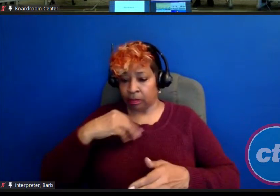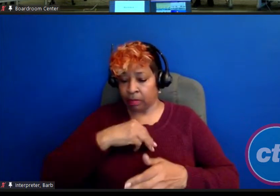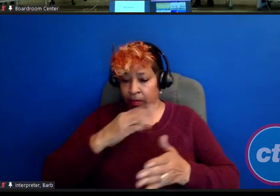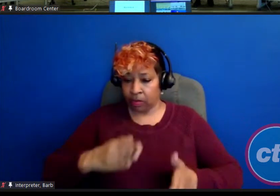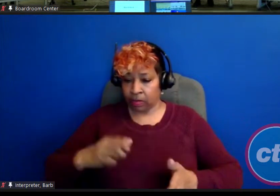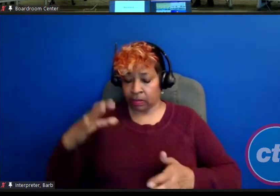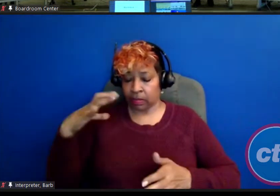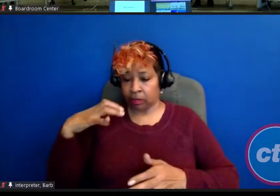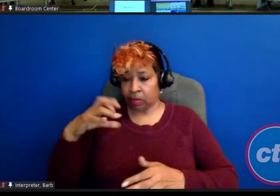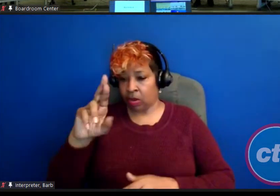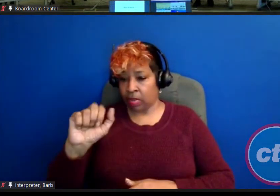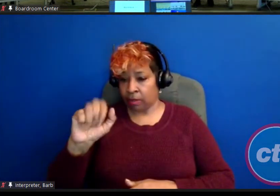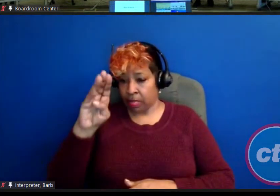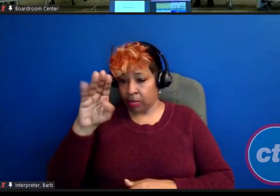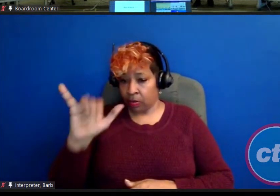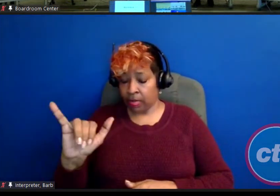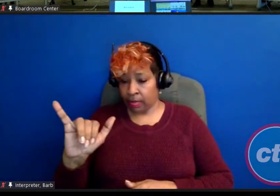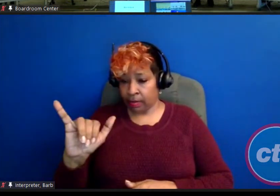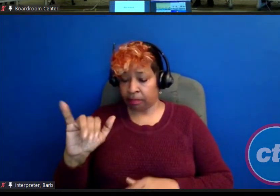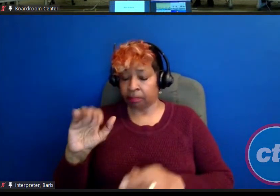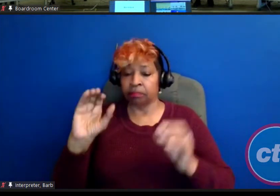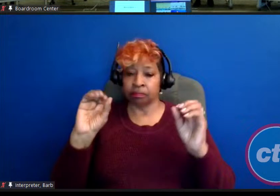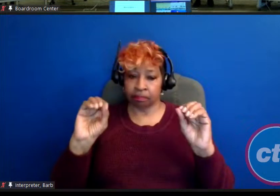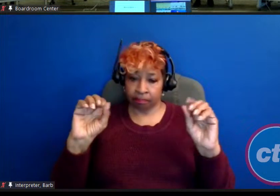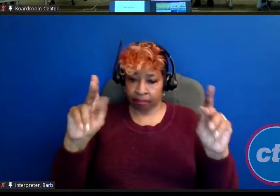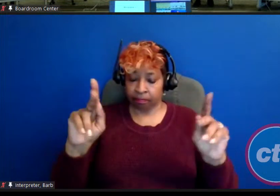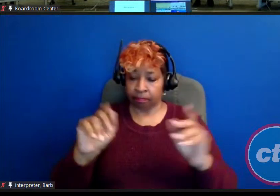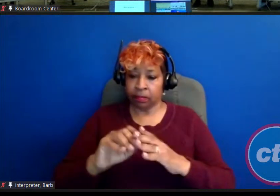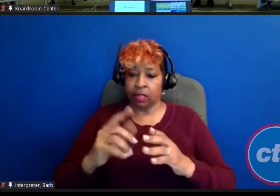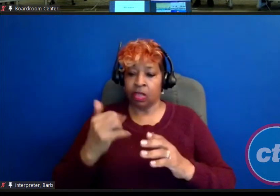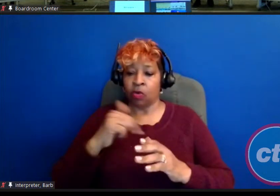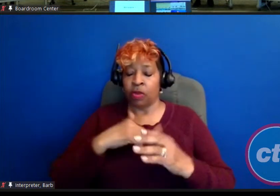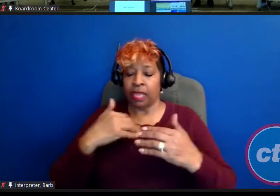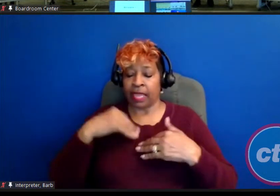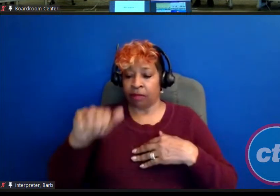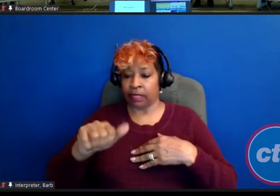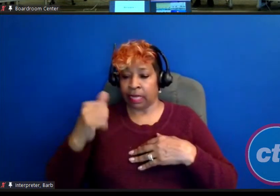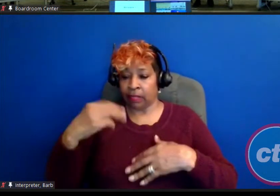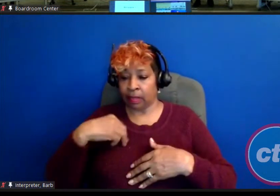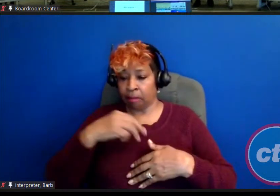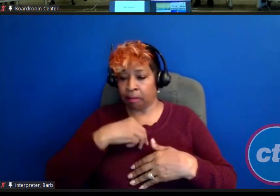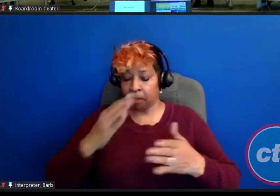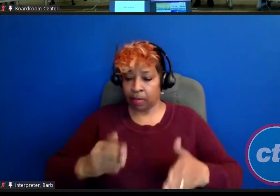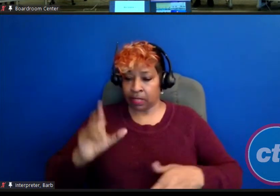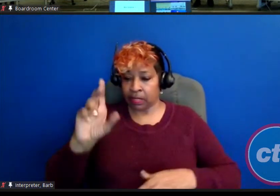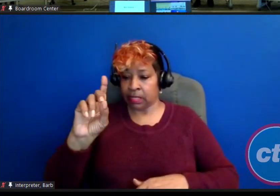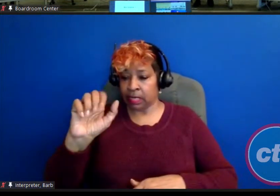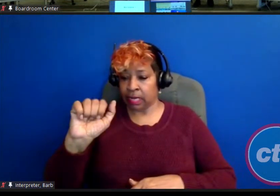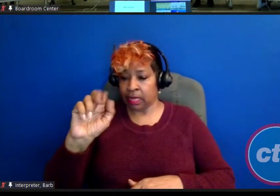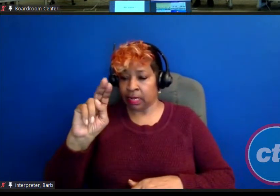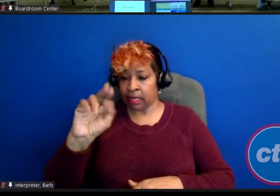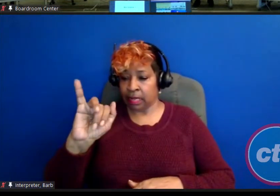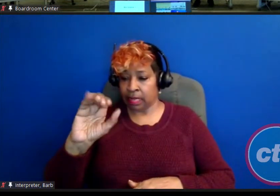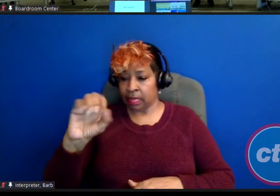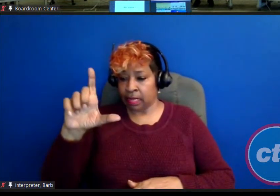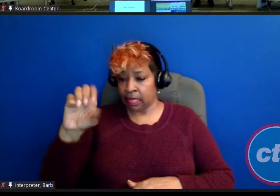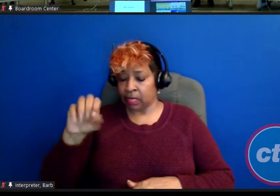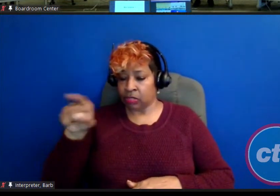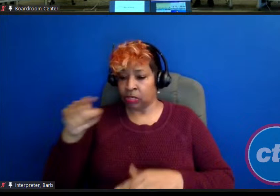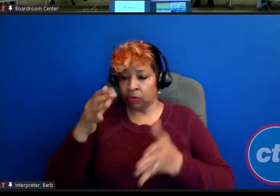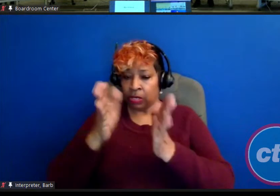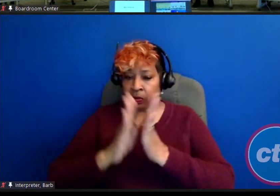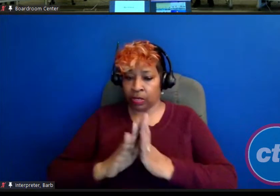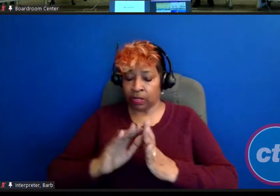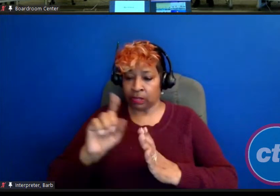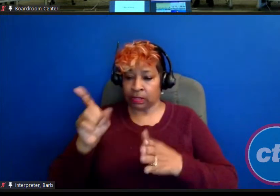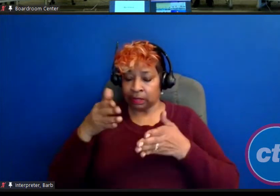Chairperson Raby. Okay. We have another member, Danielle Stanley, who has requested that she be allowed